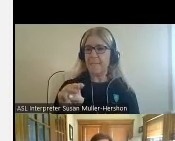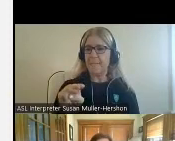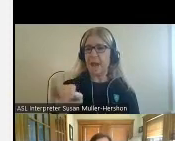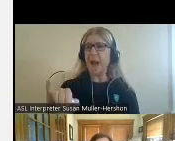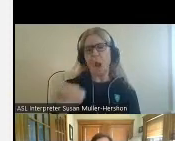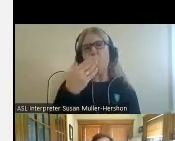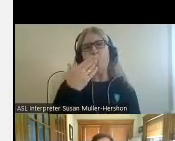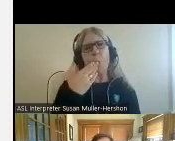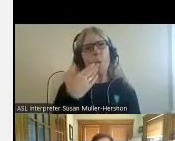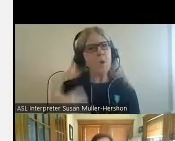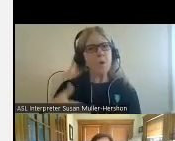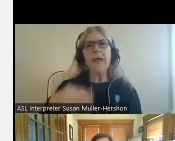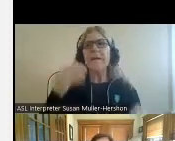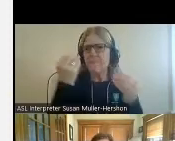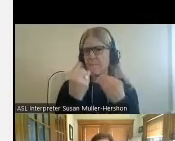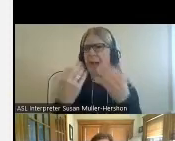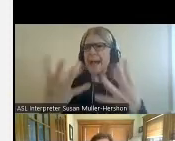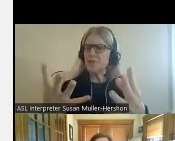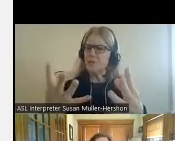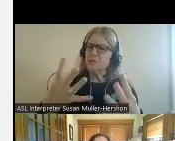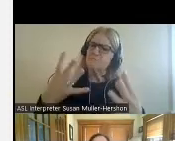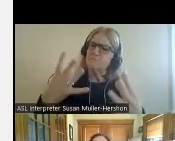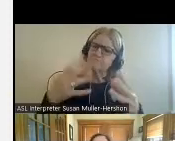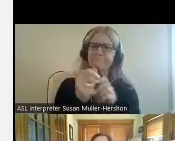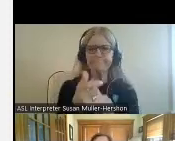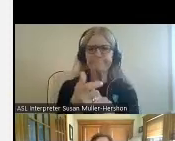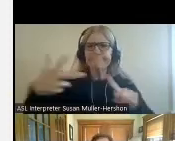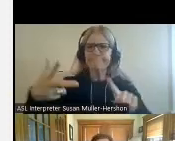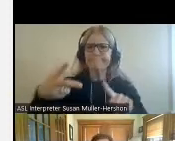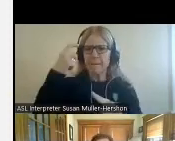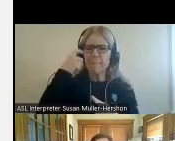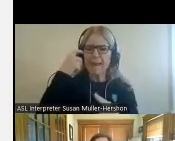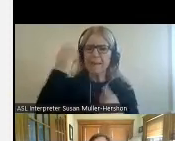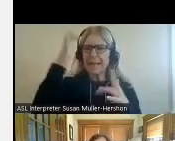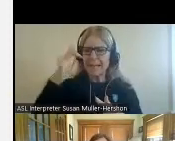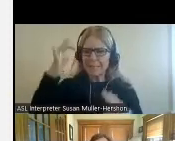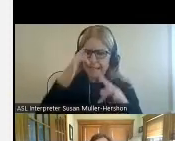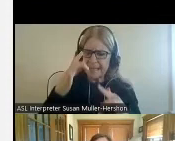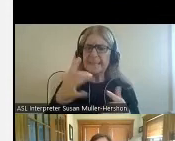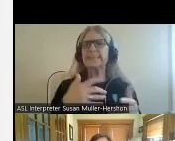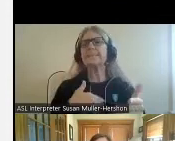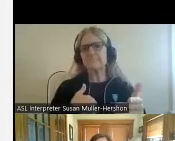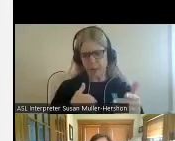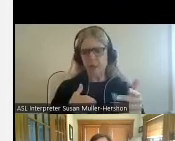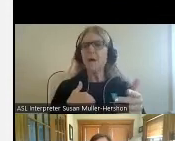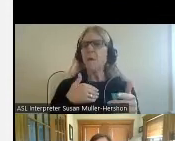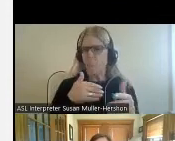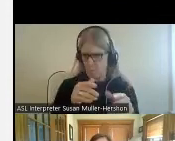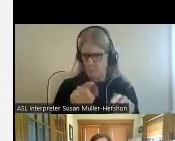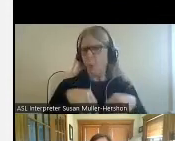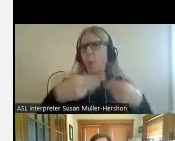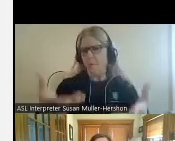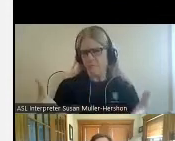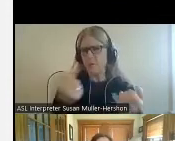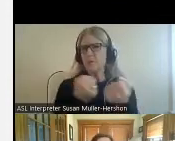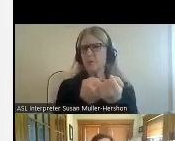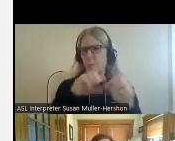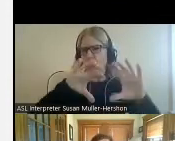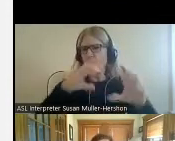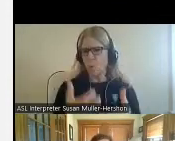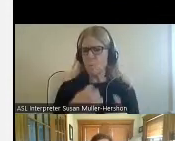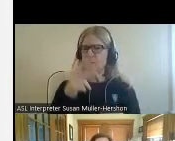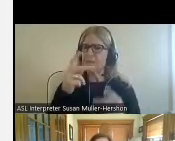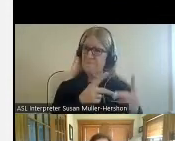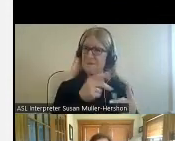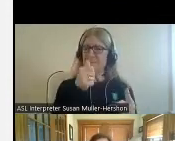great information about mental illness in general. There are also support groups offered through NAMI for people who are living with